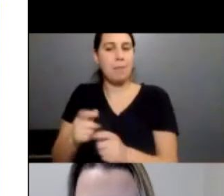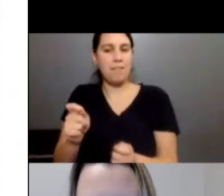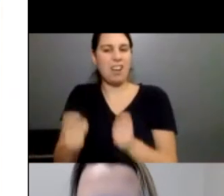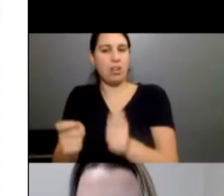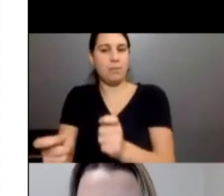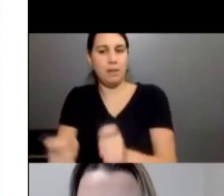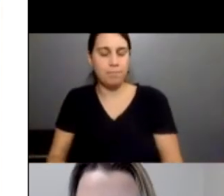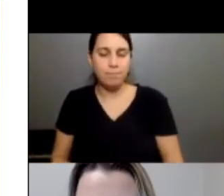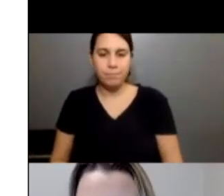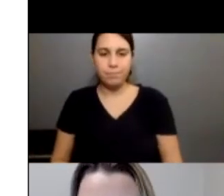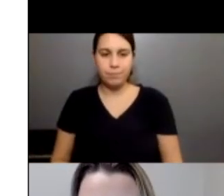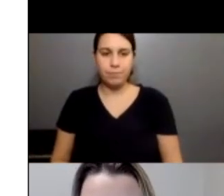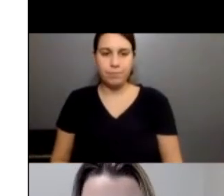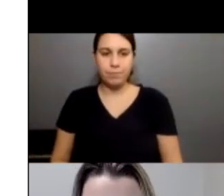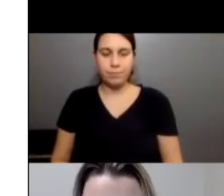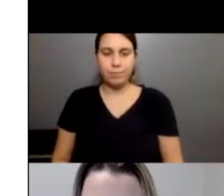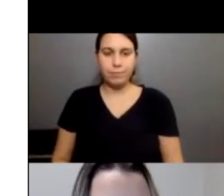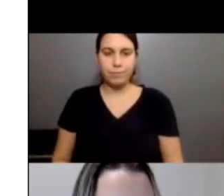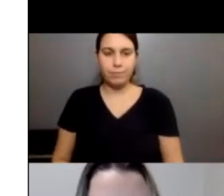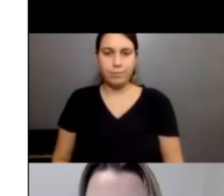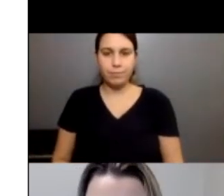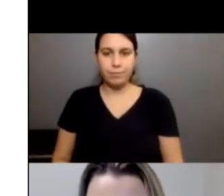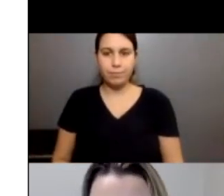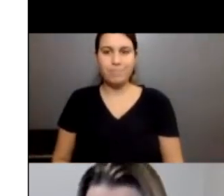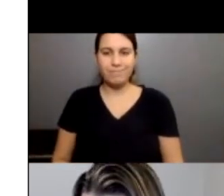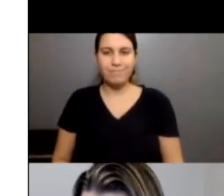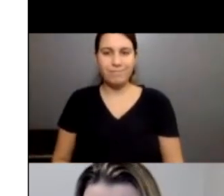of care. Next slide. Oh.